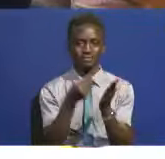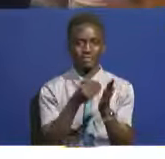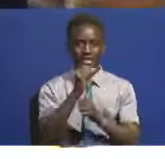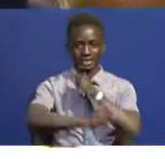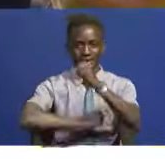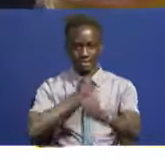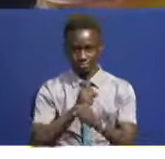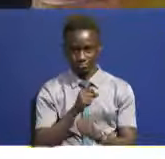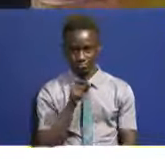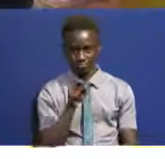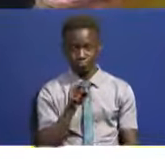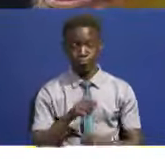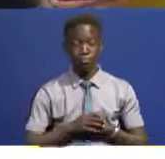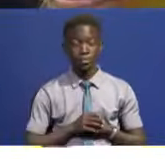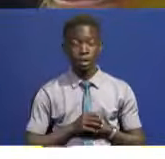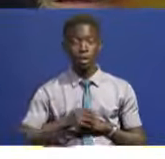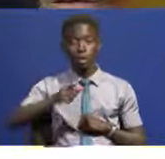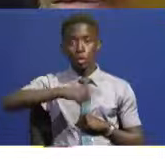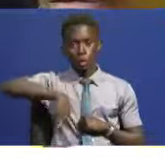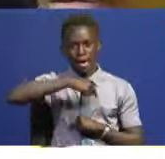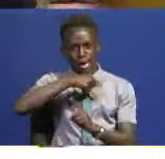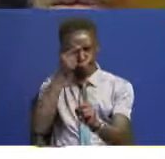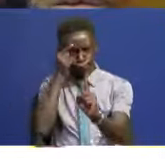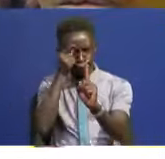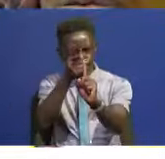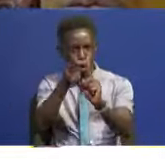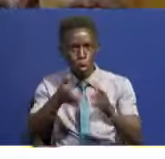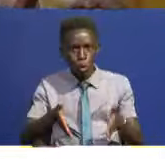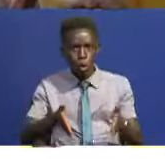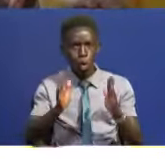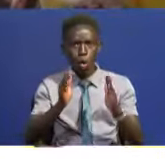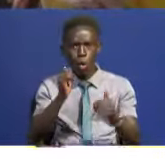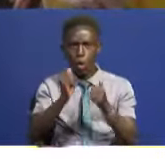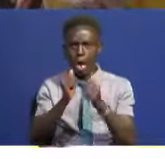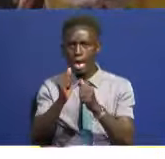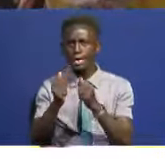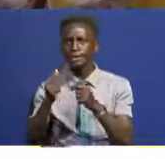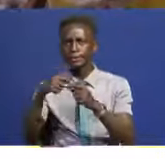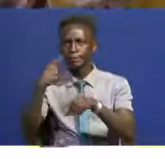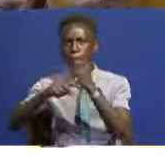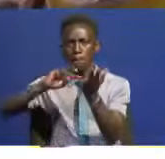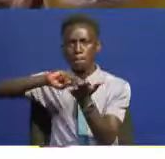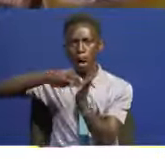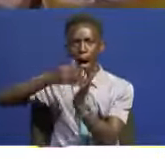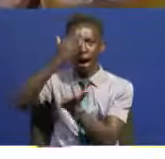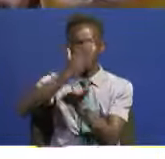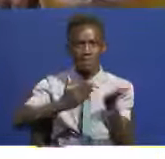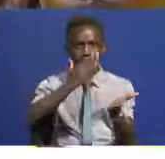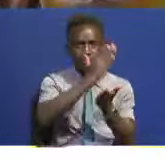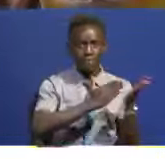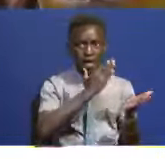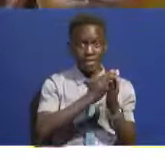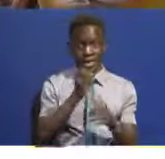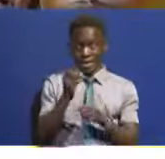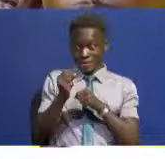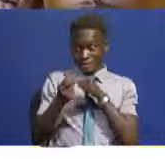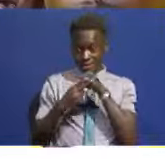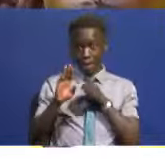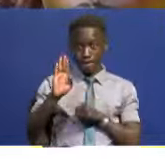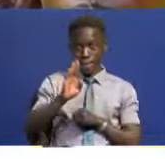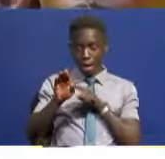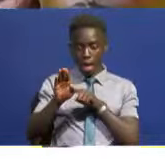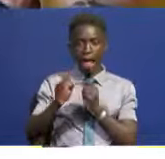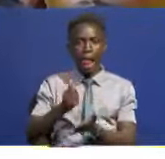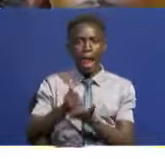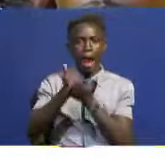We are mostly targeting roads that are ongoing. All the 57 billion will majorly be going into completion of ongoing